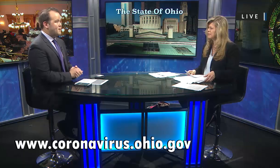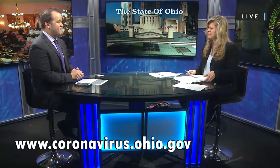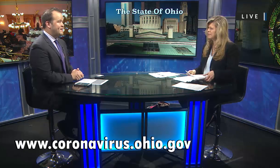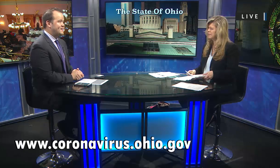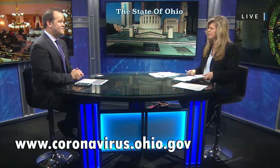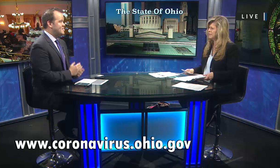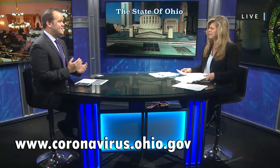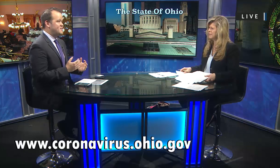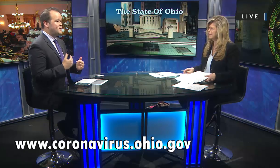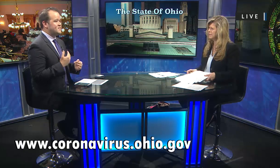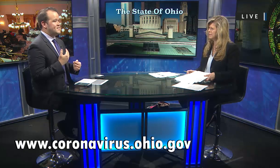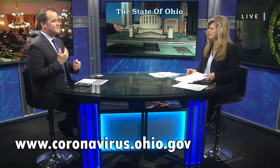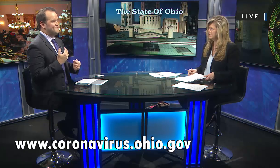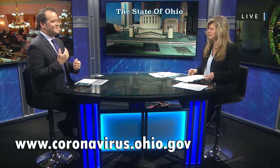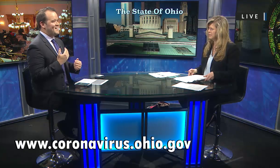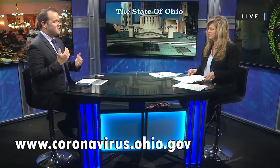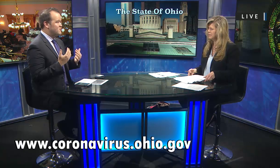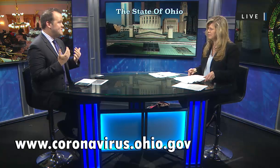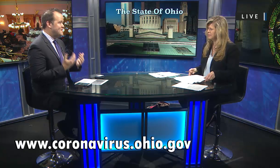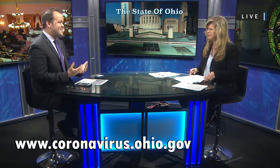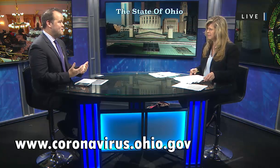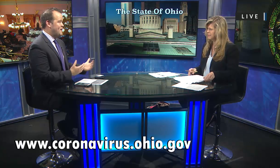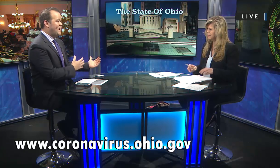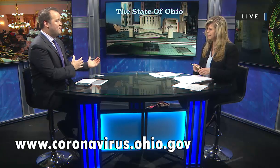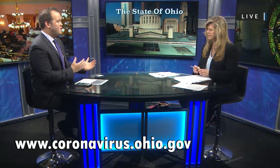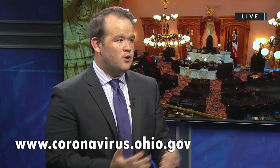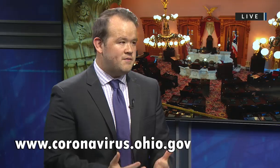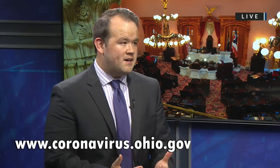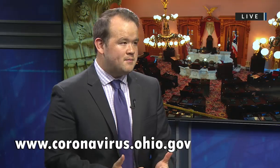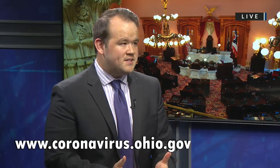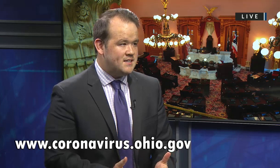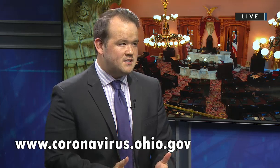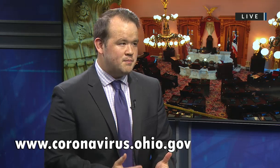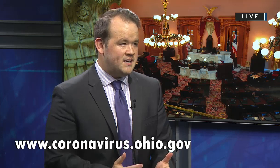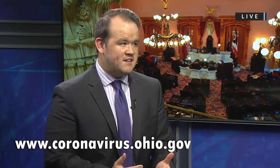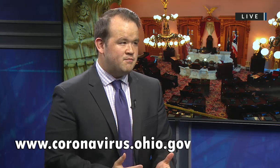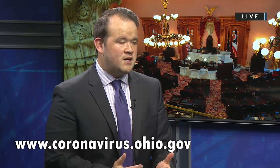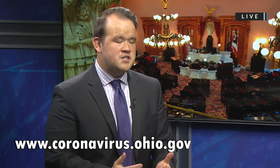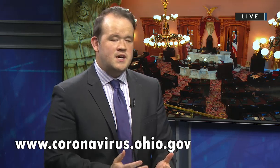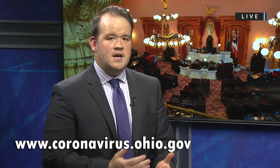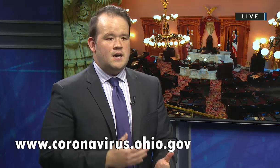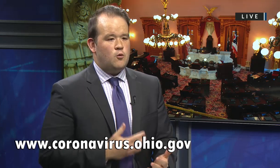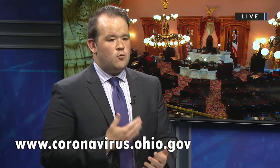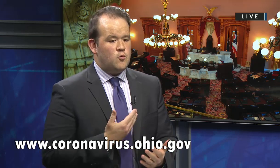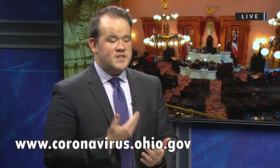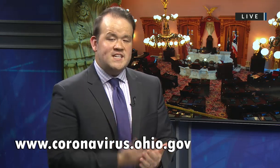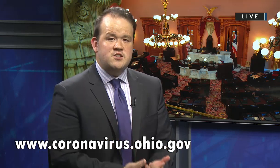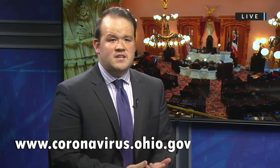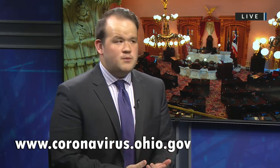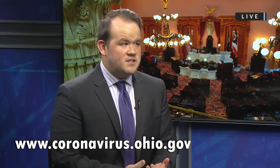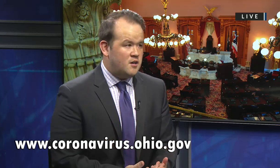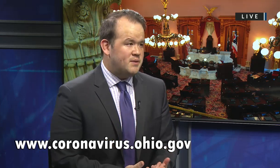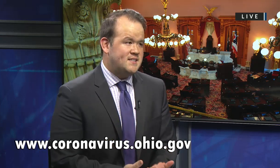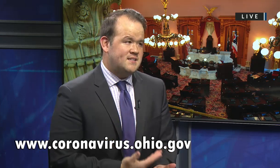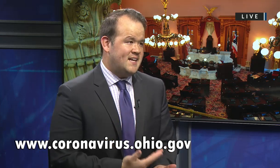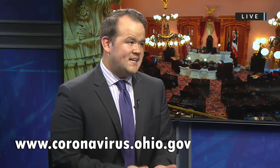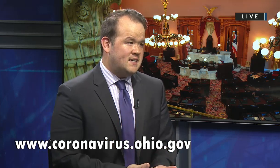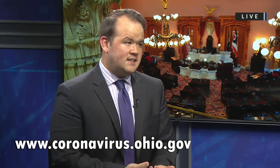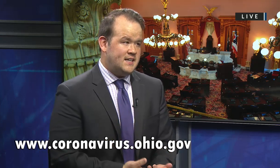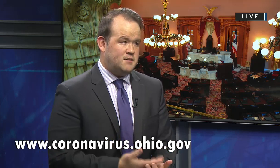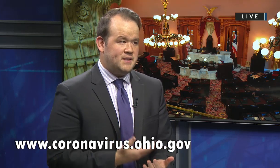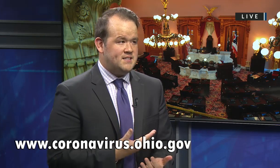thing about ventilators, and it's kind of crazy to think about how far we've come since the beginning of March. The issues that we saw in places